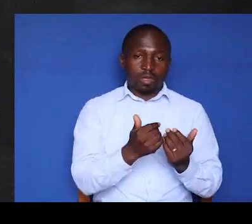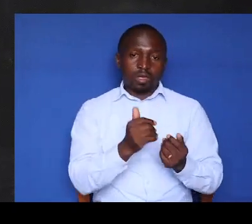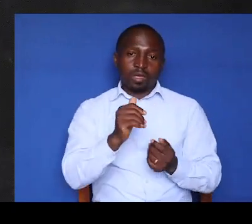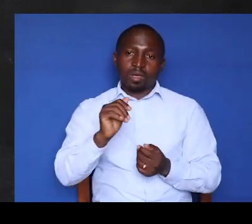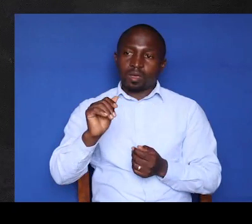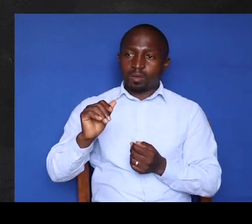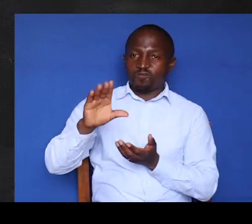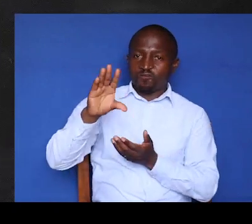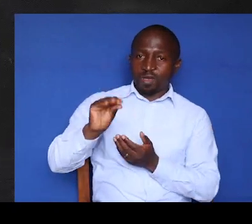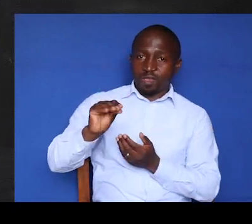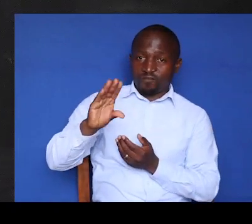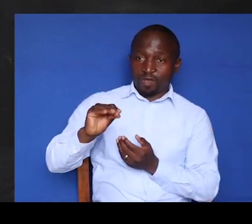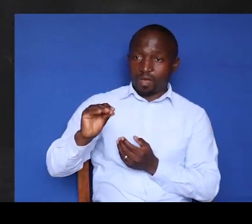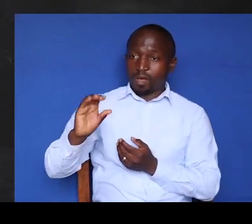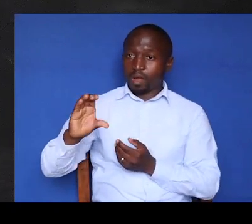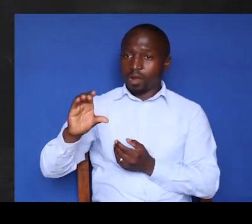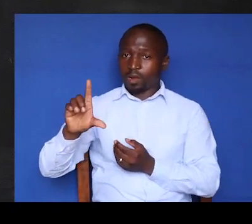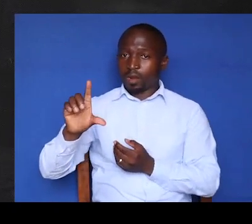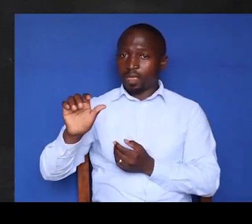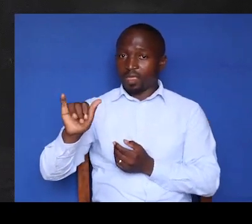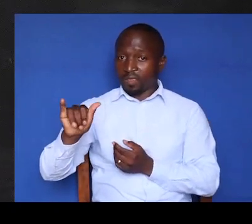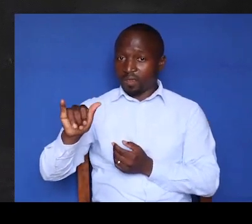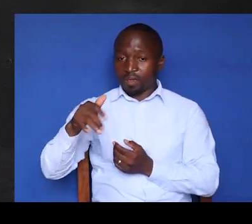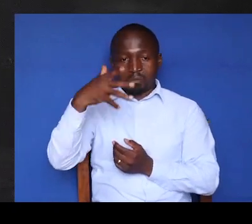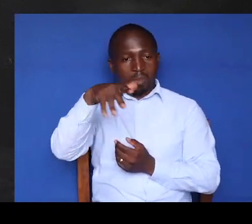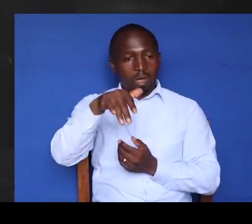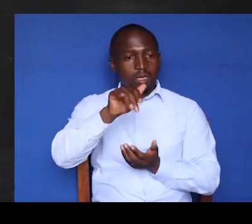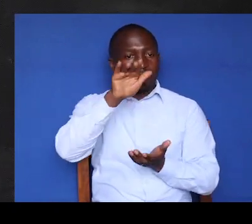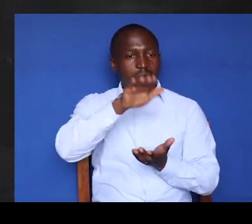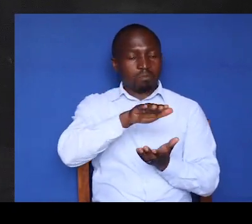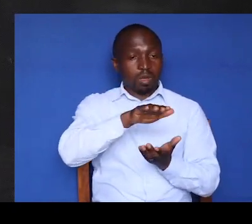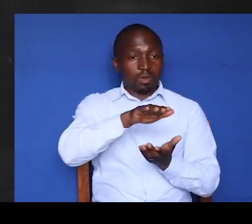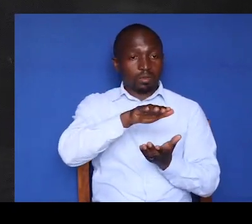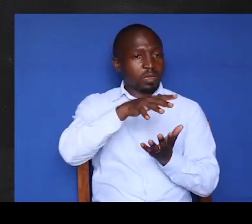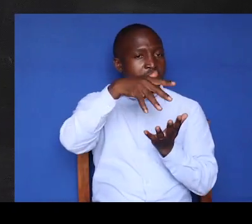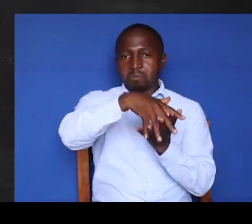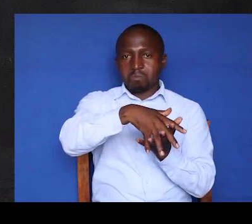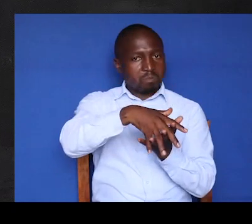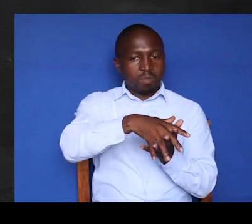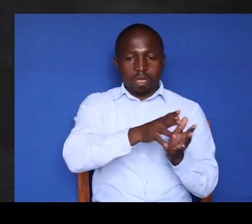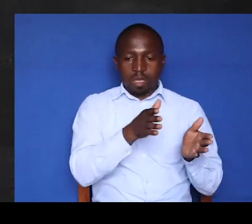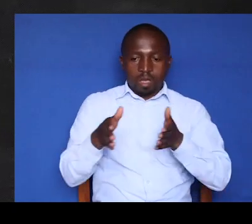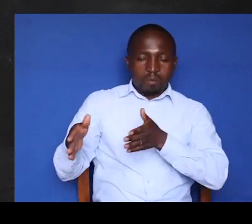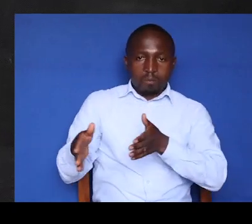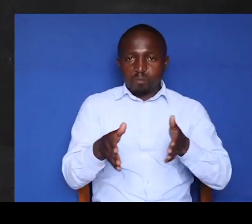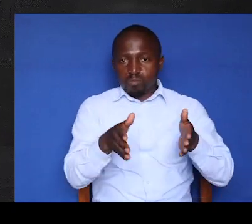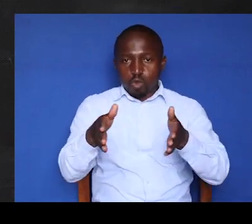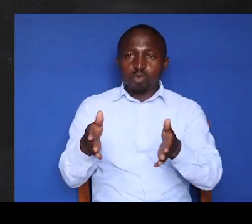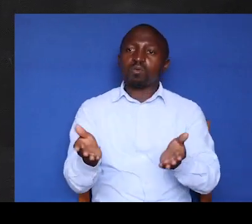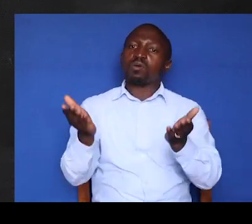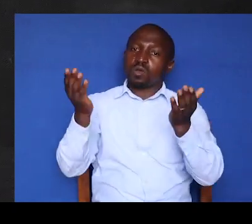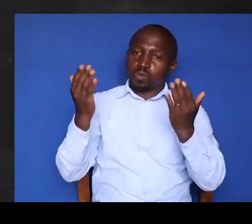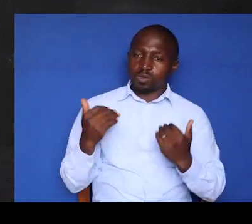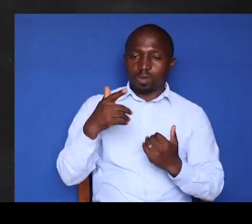clay, impermeable, water easily retained at the surface, and the river may develop